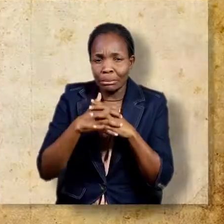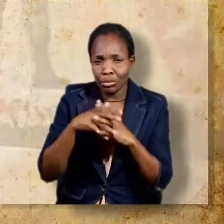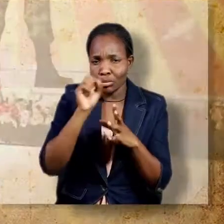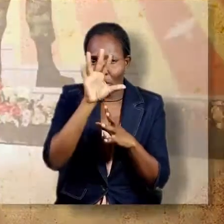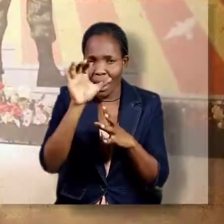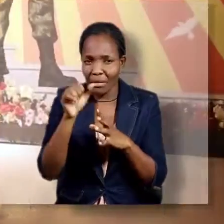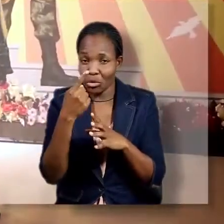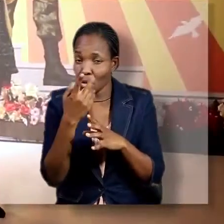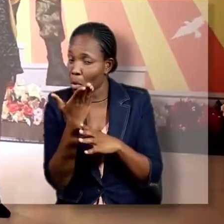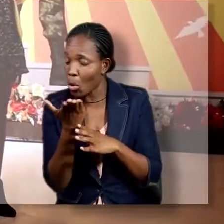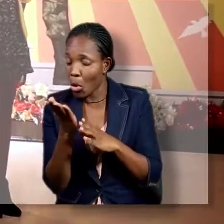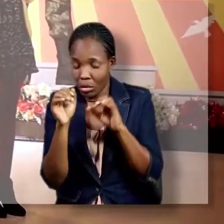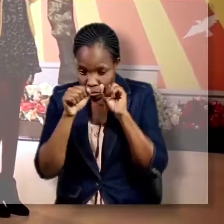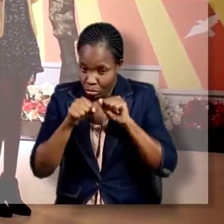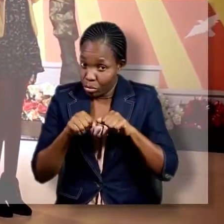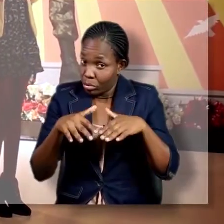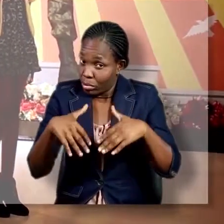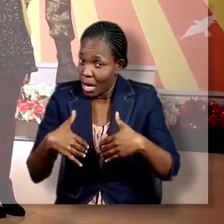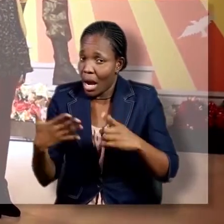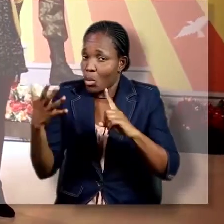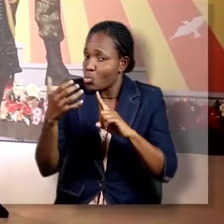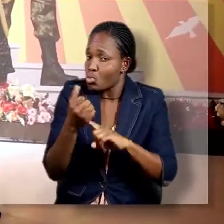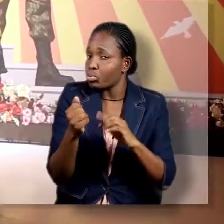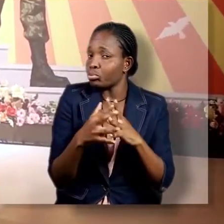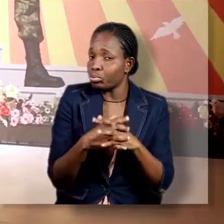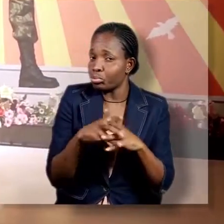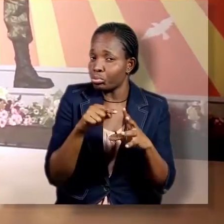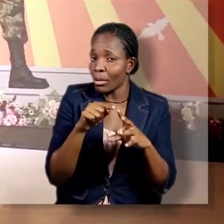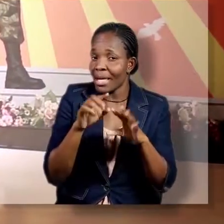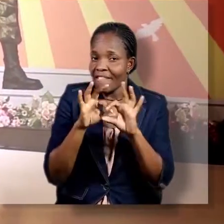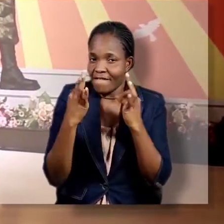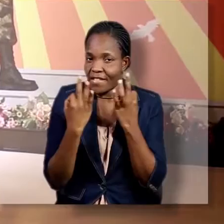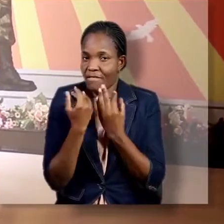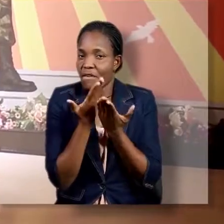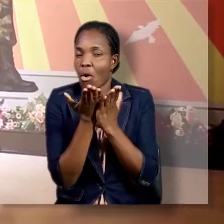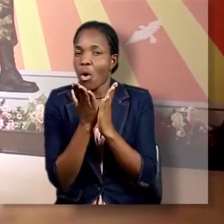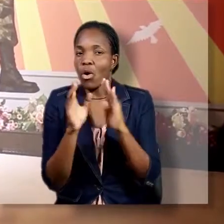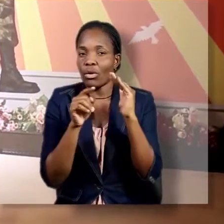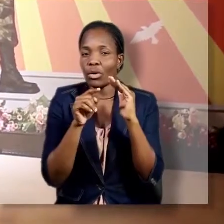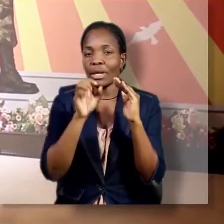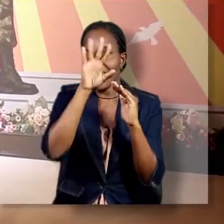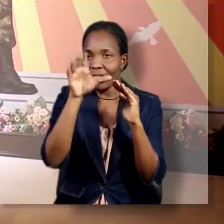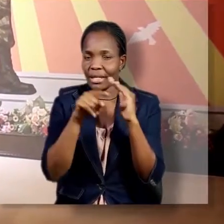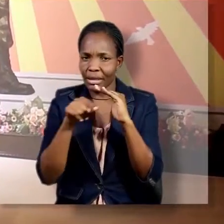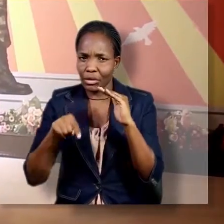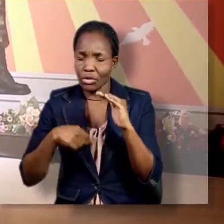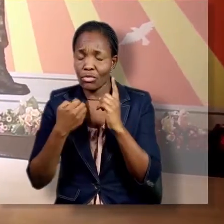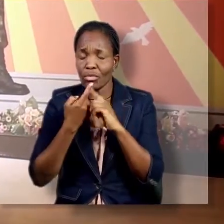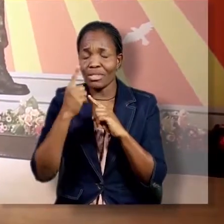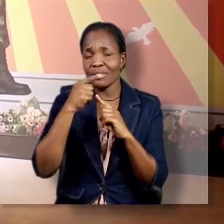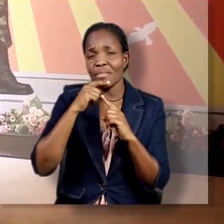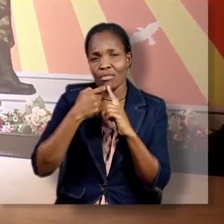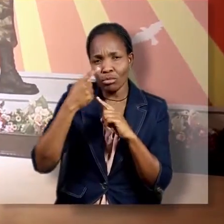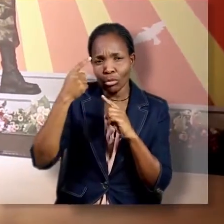everyone agreed on how this unity could be achieved. Should there be a federation of all African countries as suggested by Kwame Nkrumah of